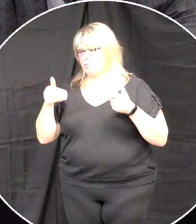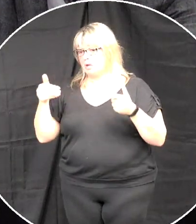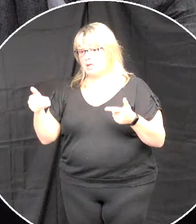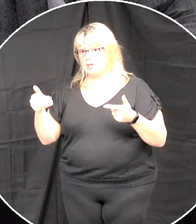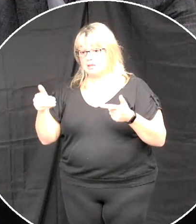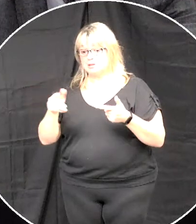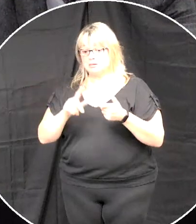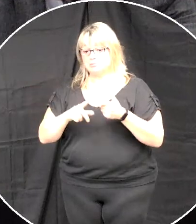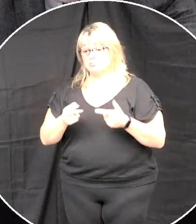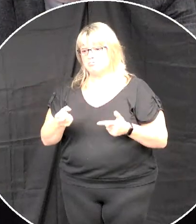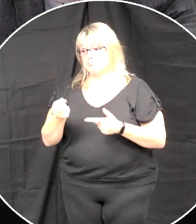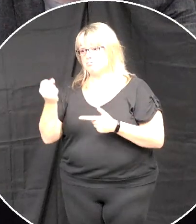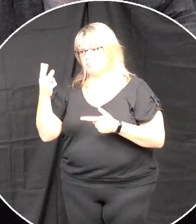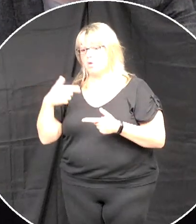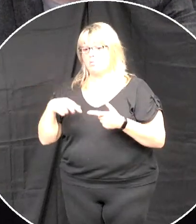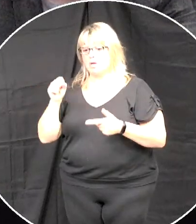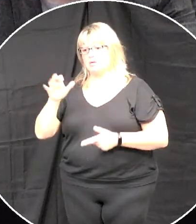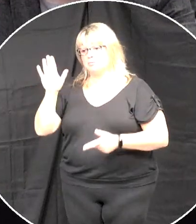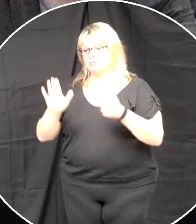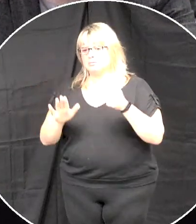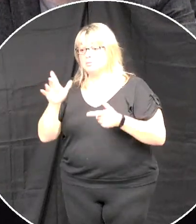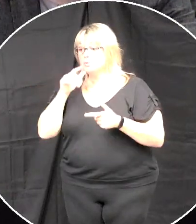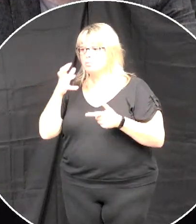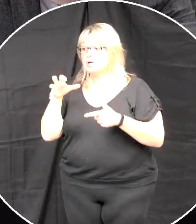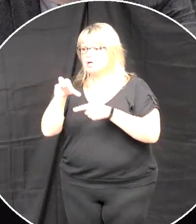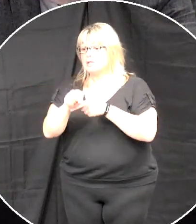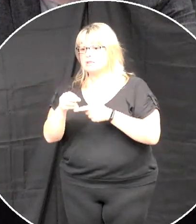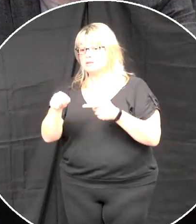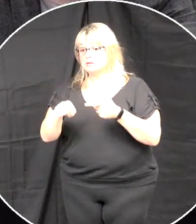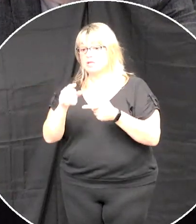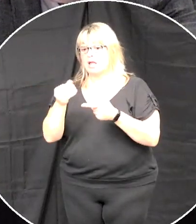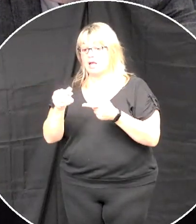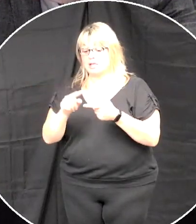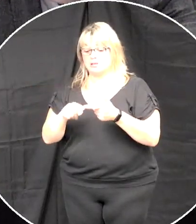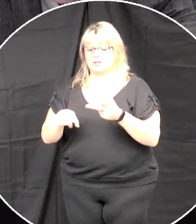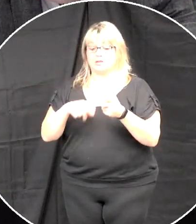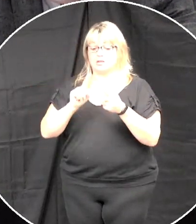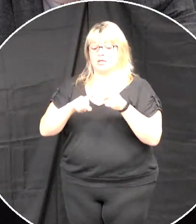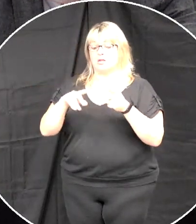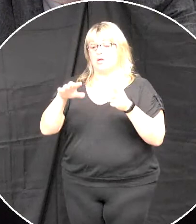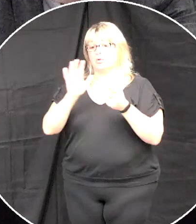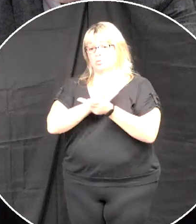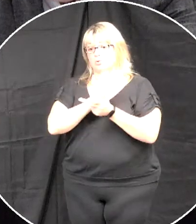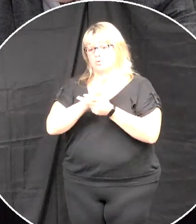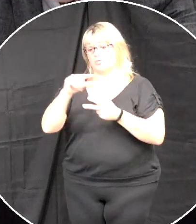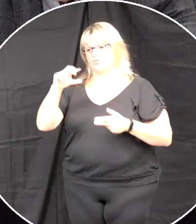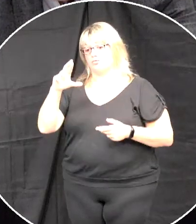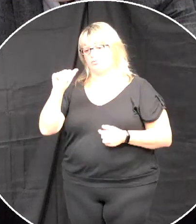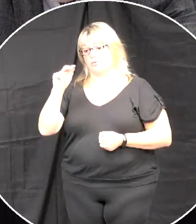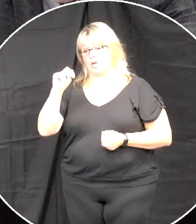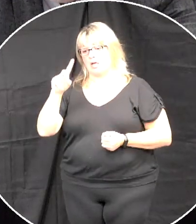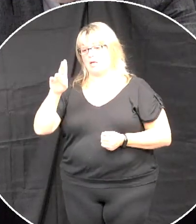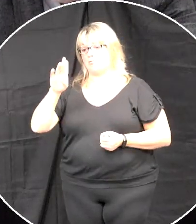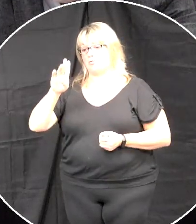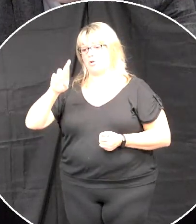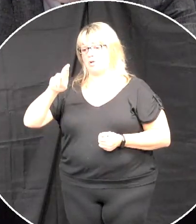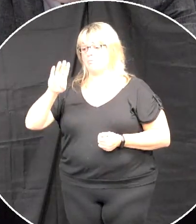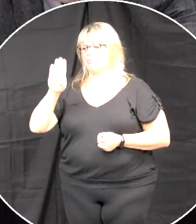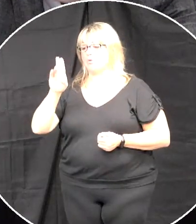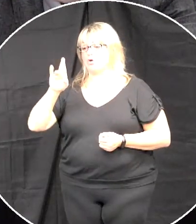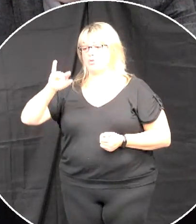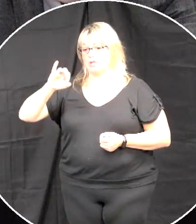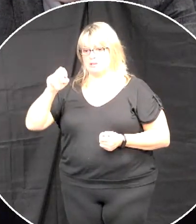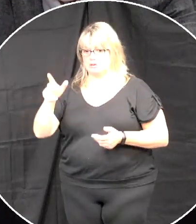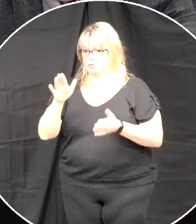the disposal through a tender process. We have a school in Granbury that's been closed a long